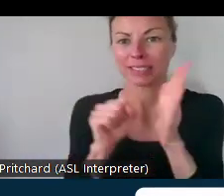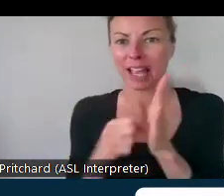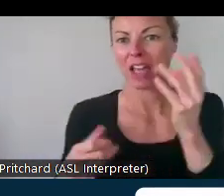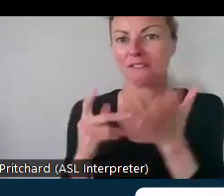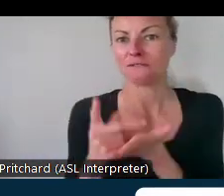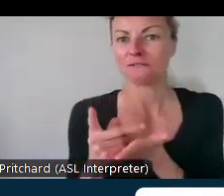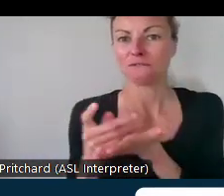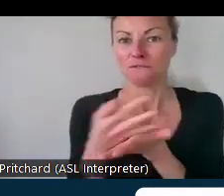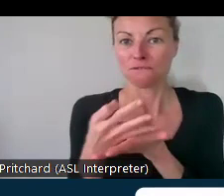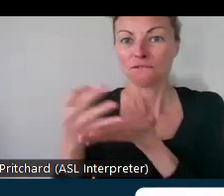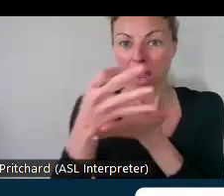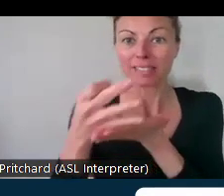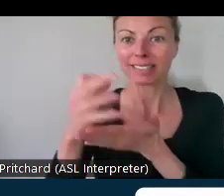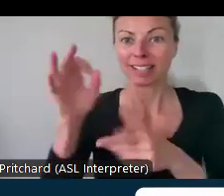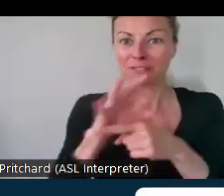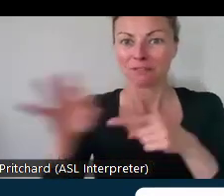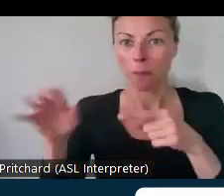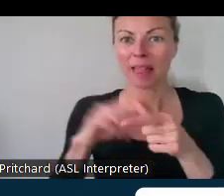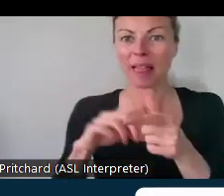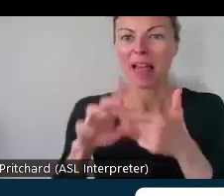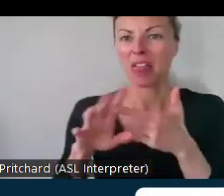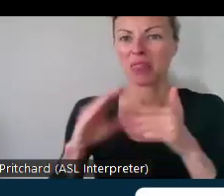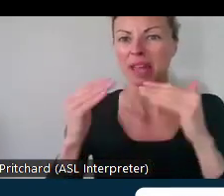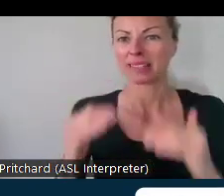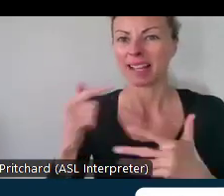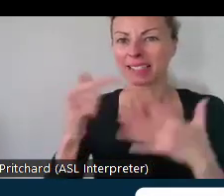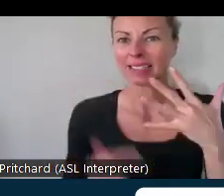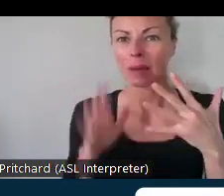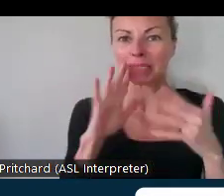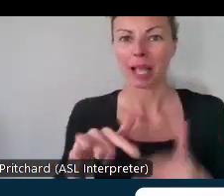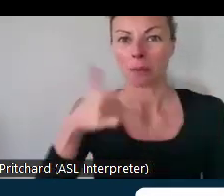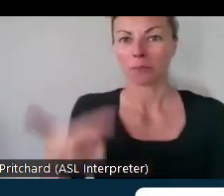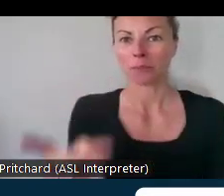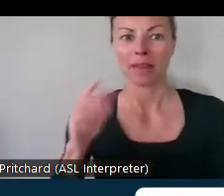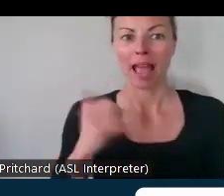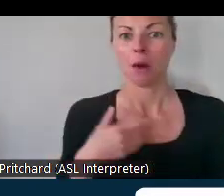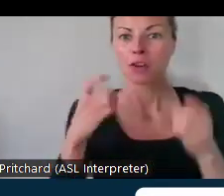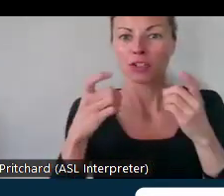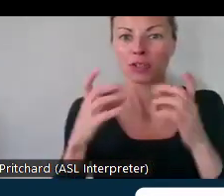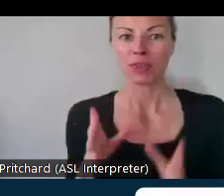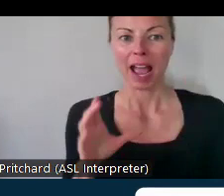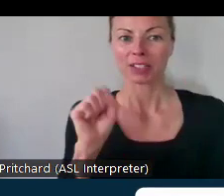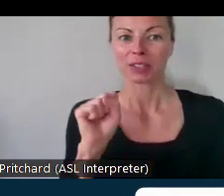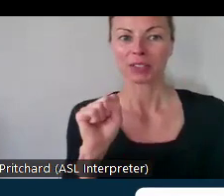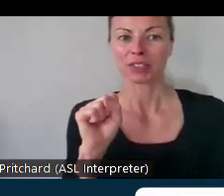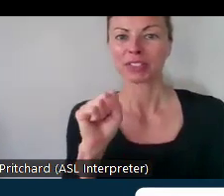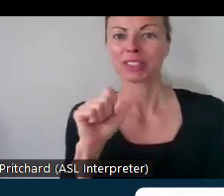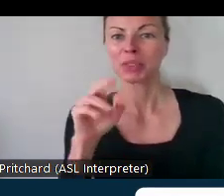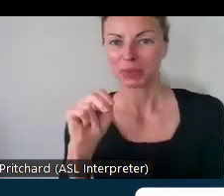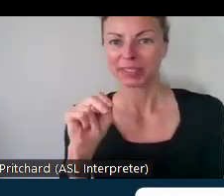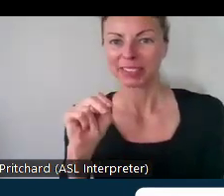next steps. So let's go ahead and get started. I will turn it over to our director, Susan DeMorris.